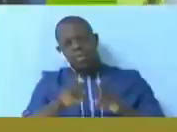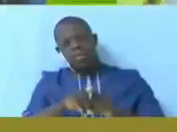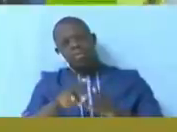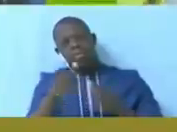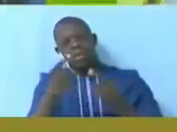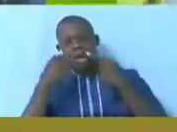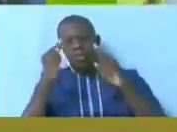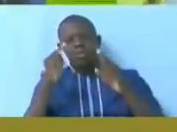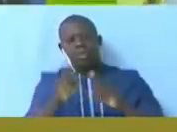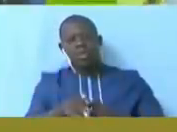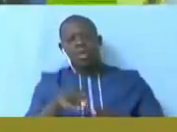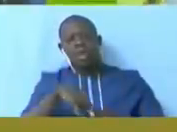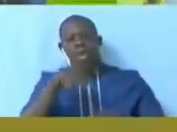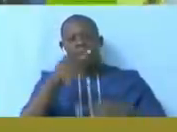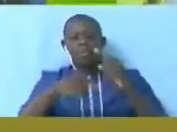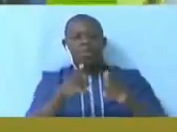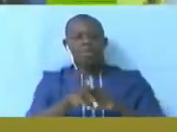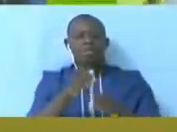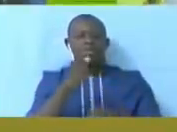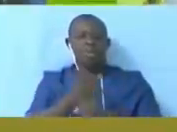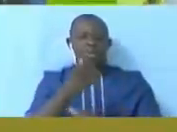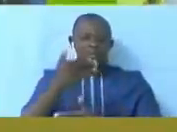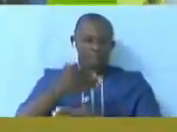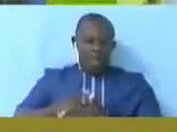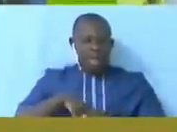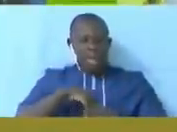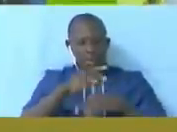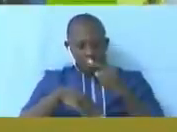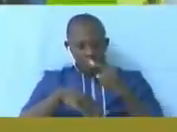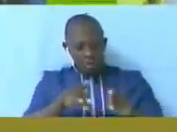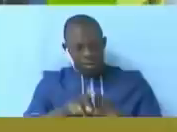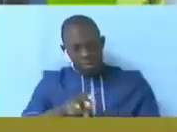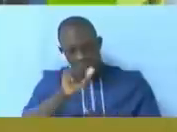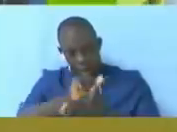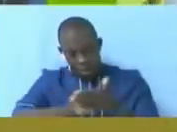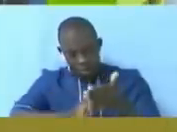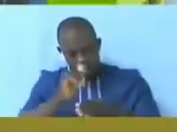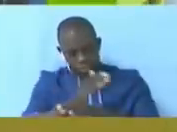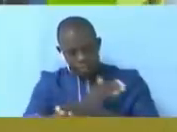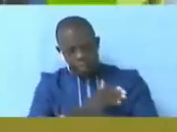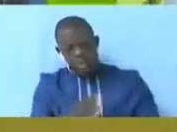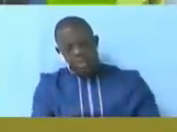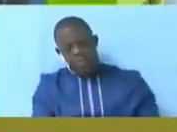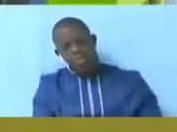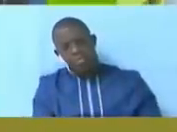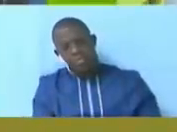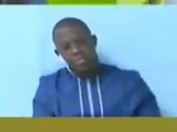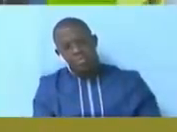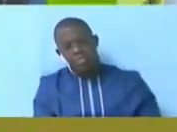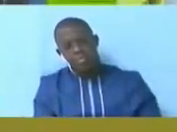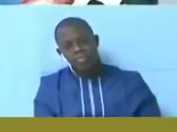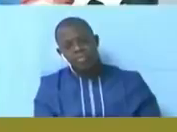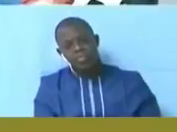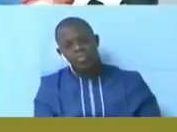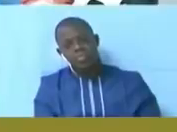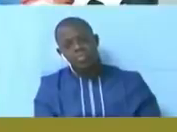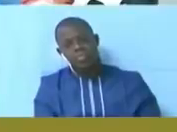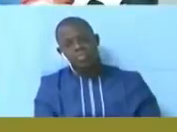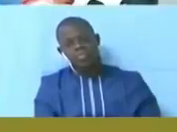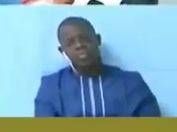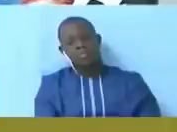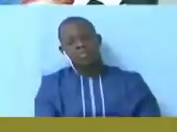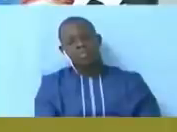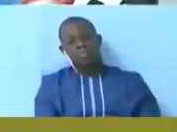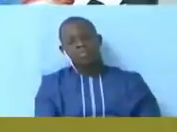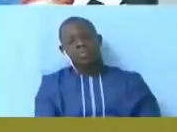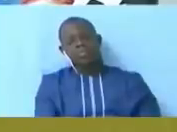akunturi ngokola, we filed our appeals. Ntolengan na murungkandi kiti onye purunga murungkanga korosi kuge. We followed on the record. He didn't tell us whether the